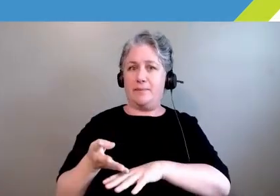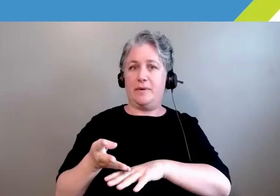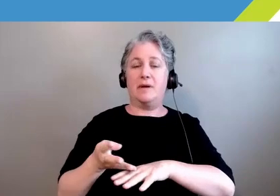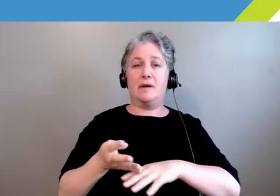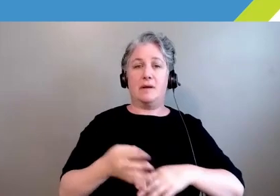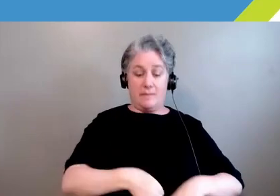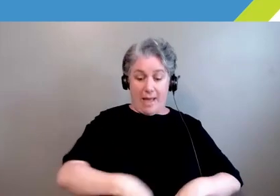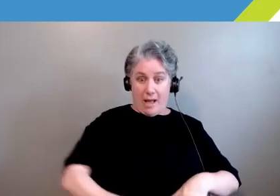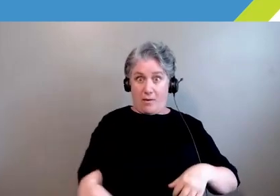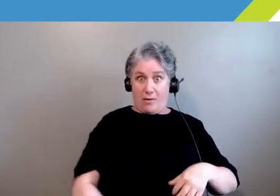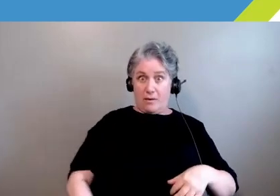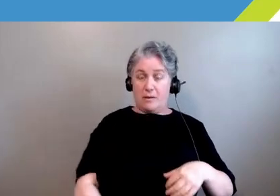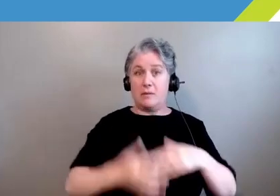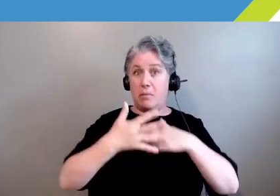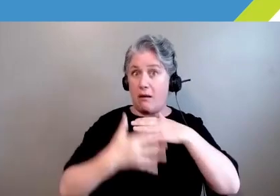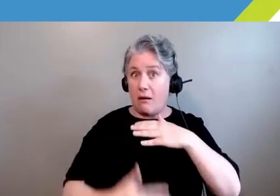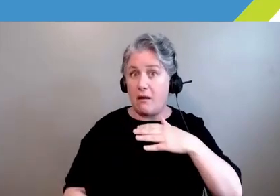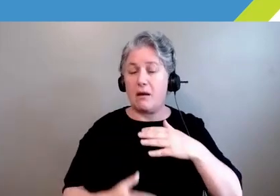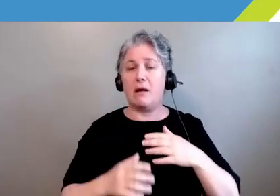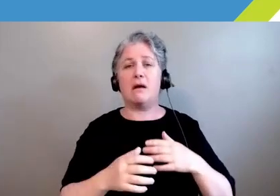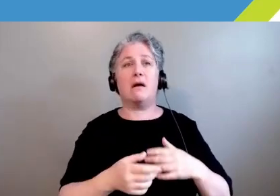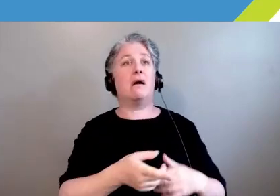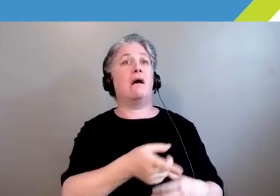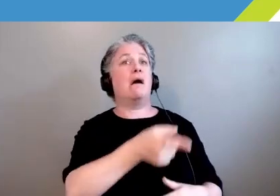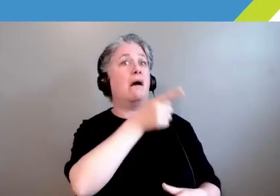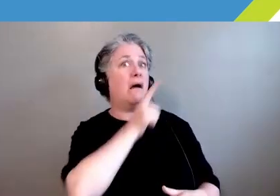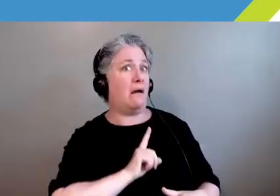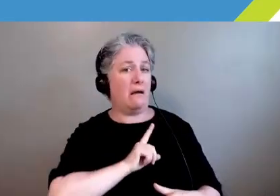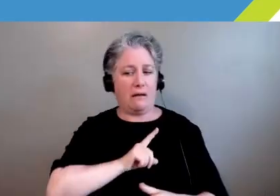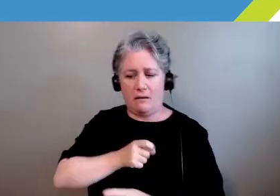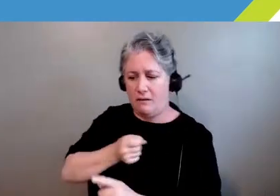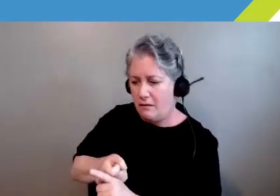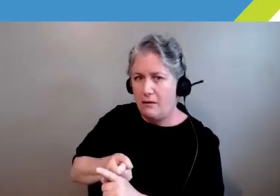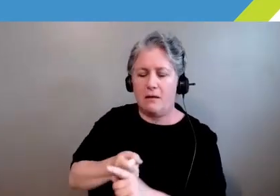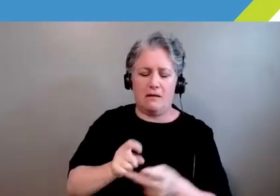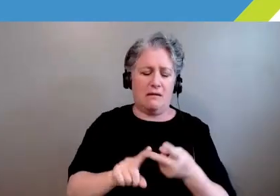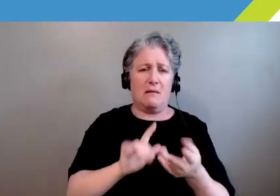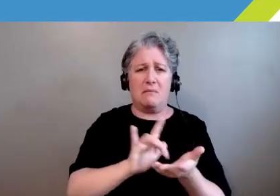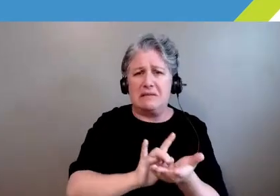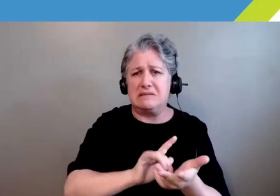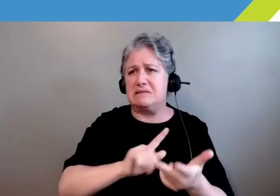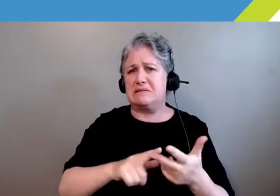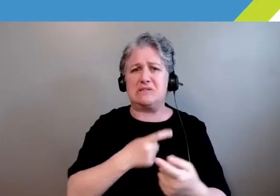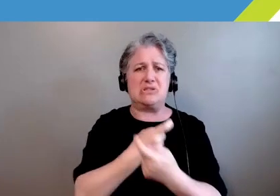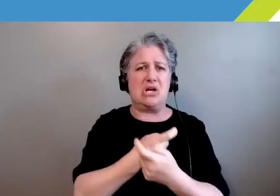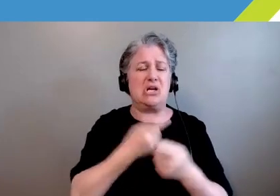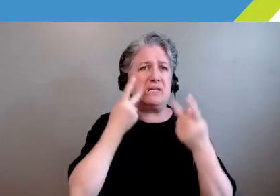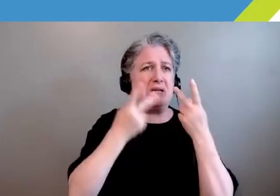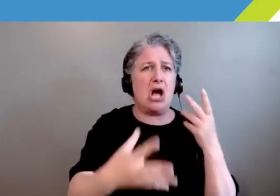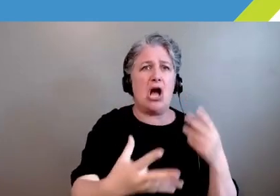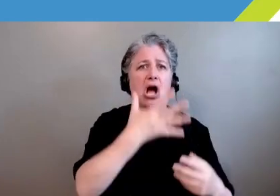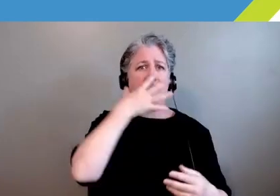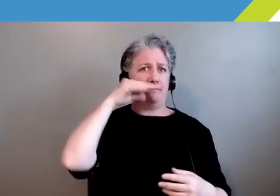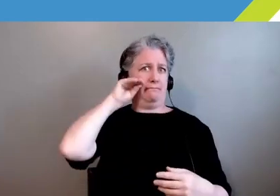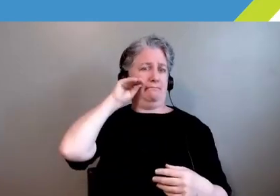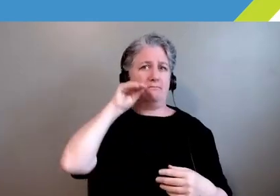bowel, which therefore is anything that you've been exposed to, that you've eaten, but also any medicines you've taken, any toxins that you've seen as